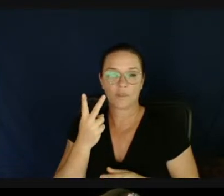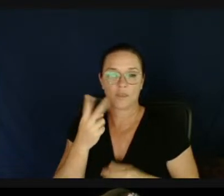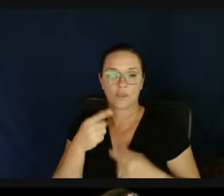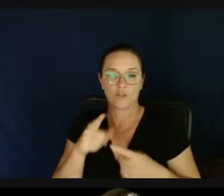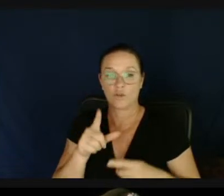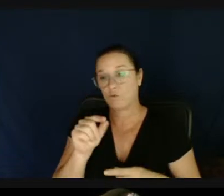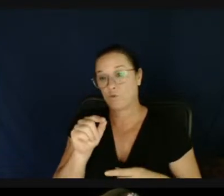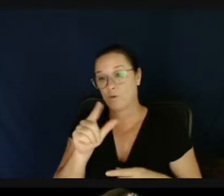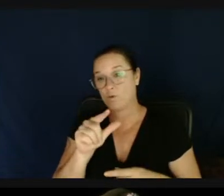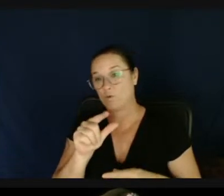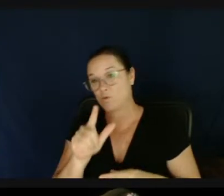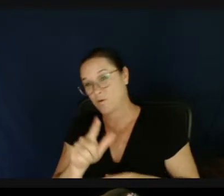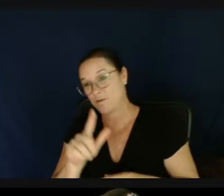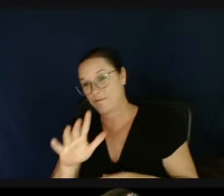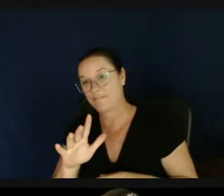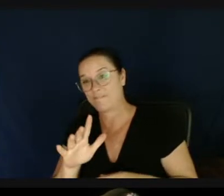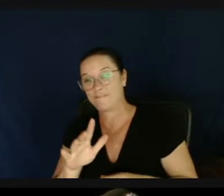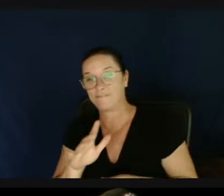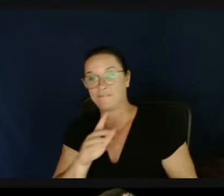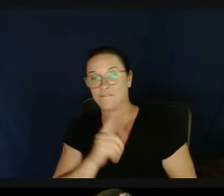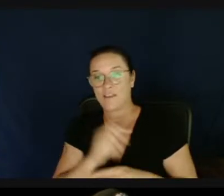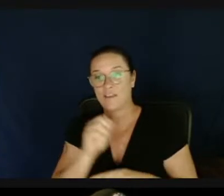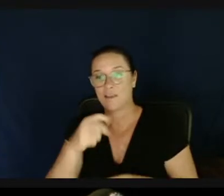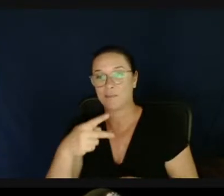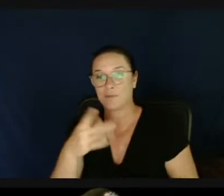2025 episode 17.